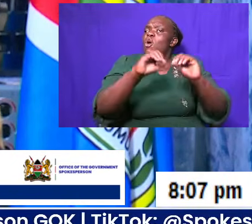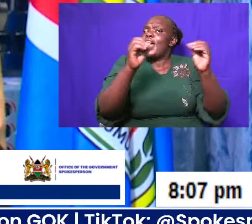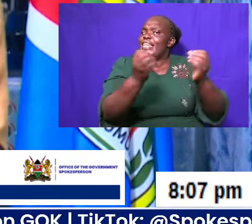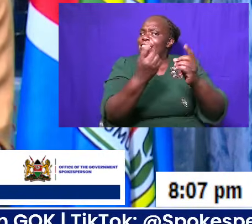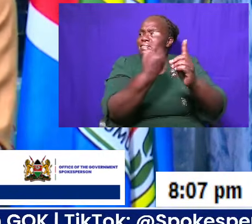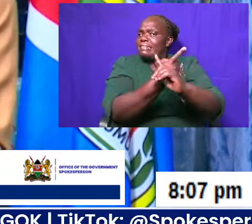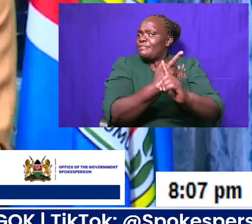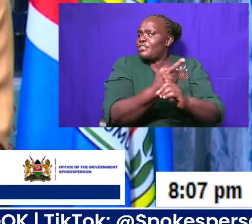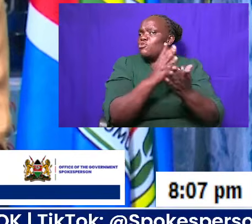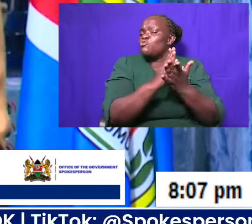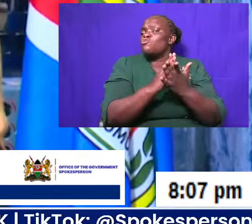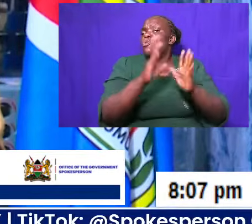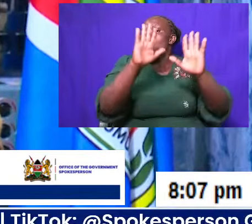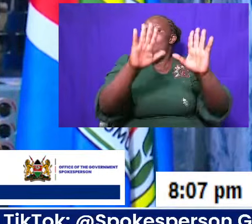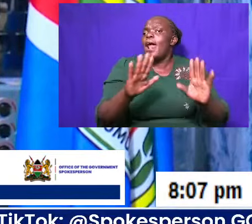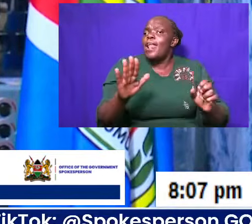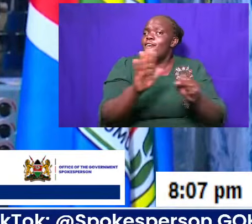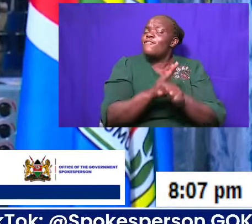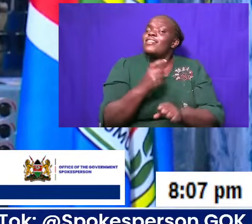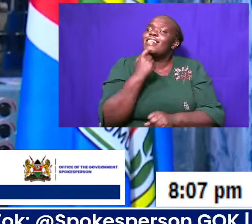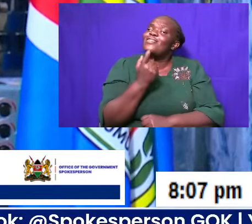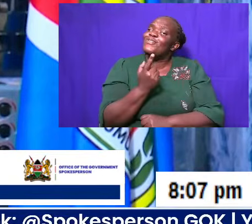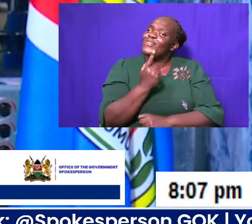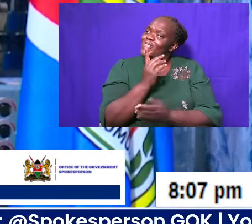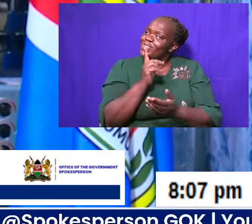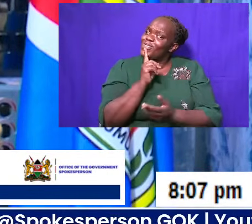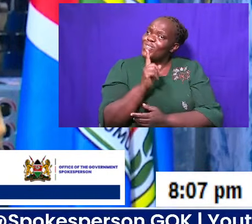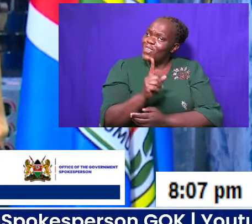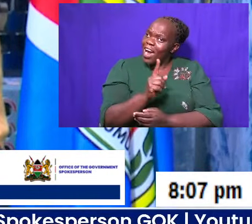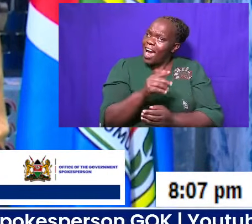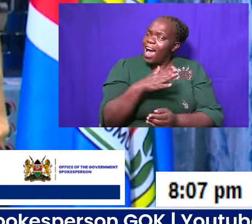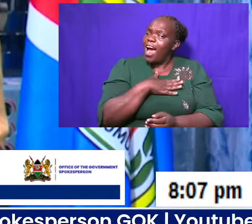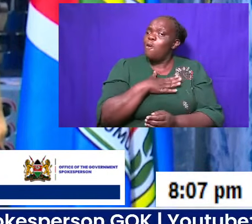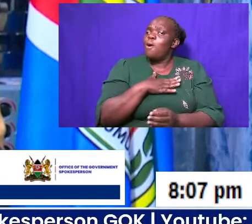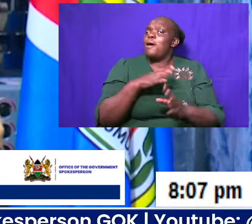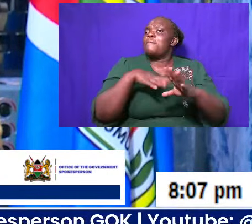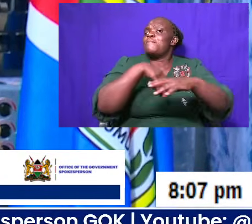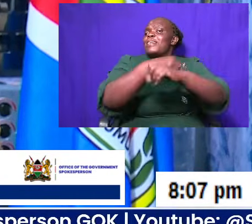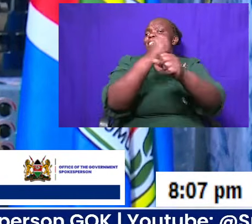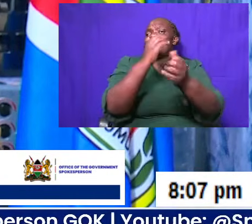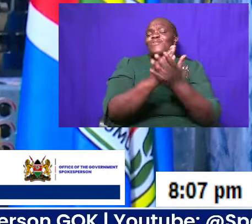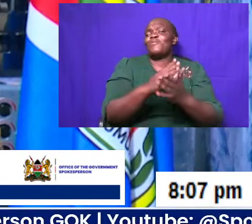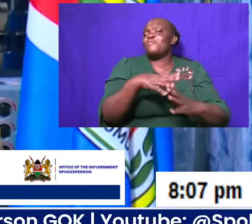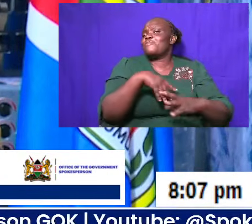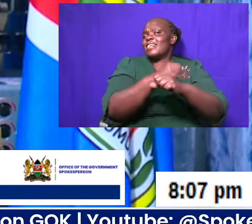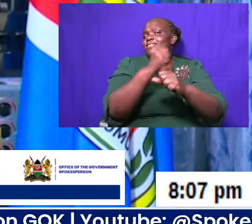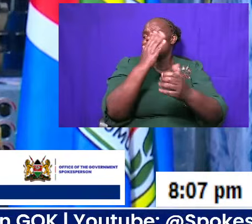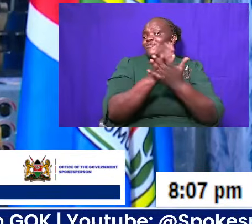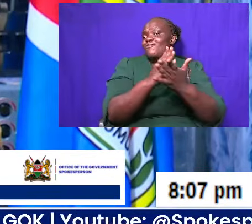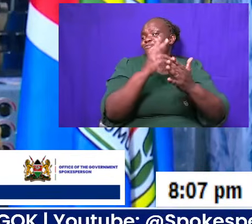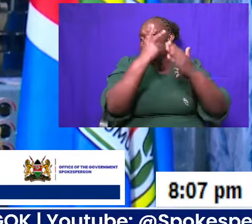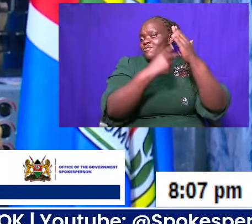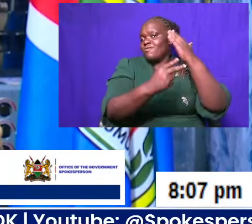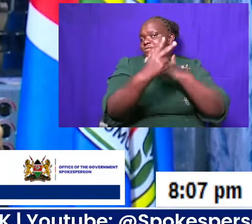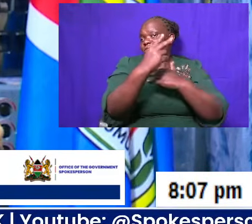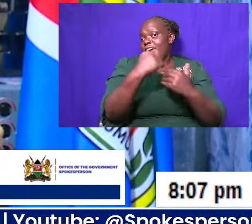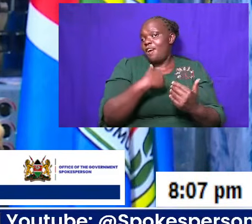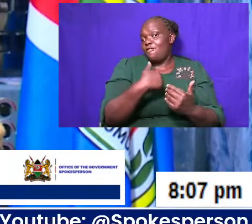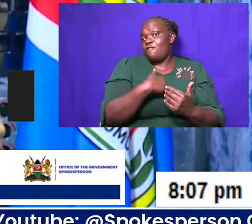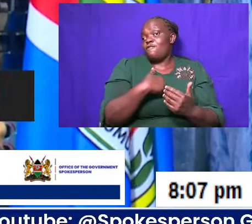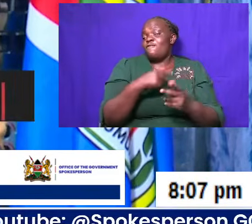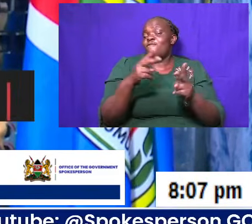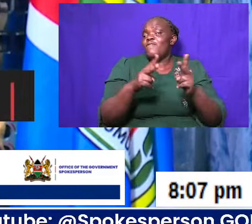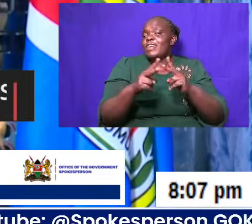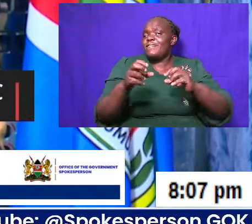was very wonderful. But I can tell you for sure, our president is not just a president, he is a visionary. And he has a very